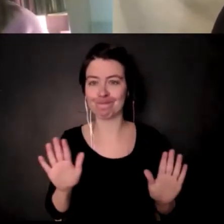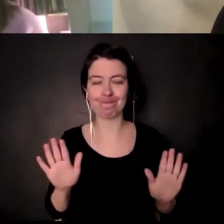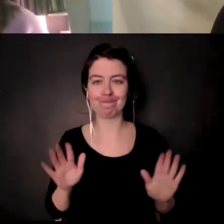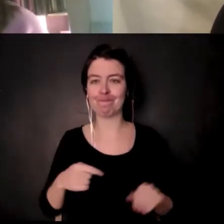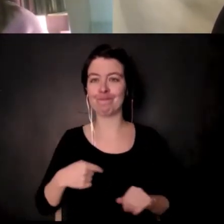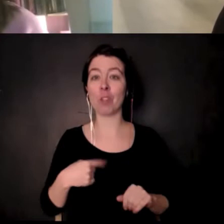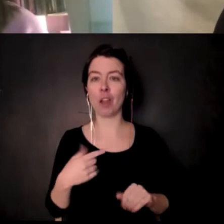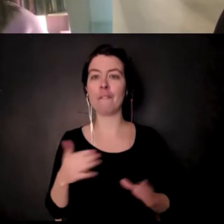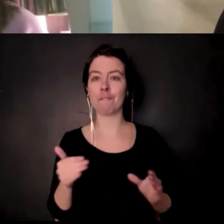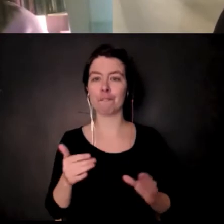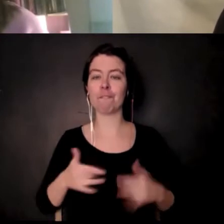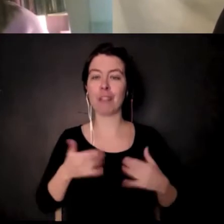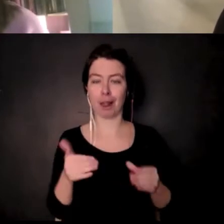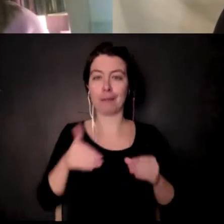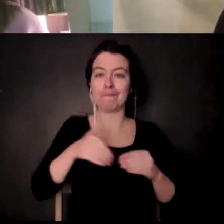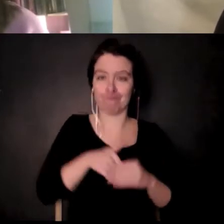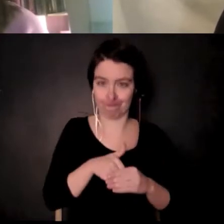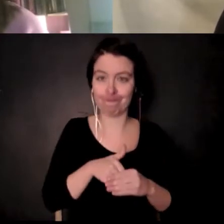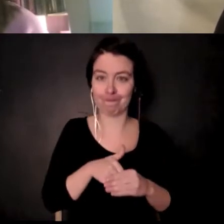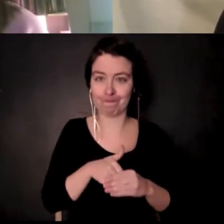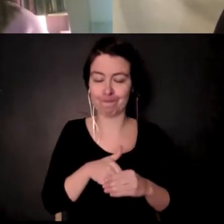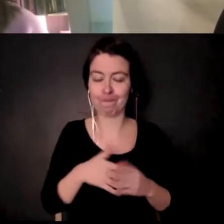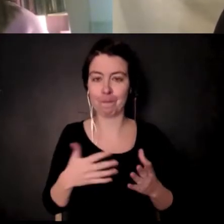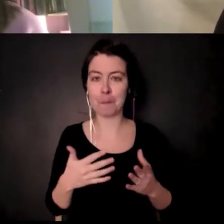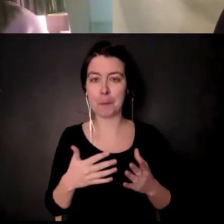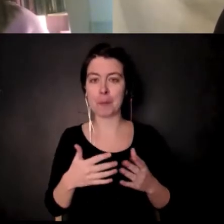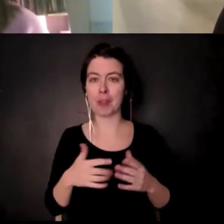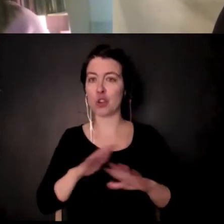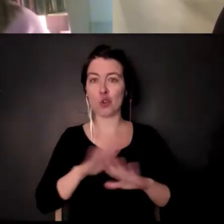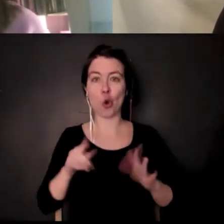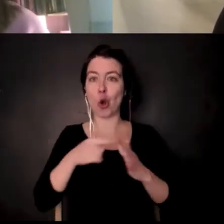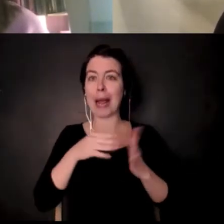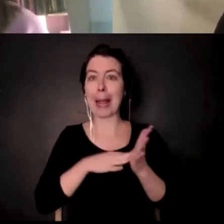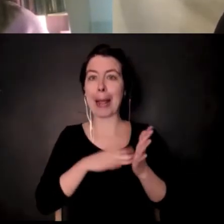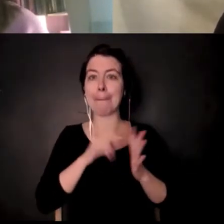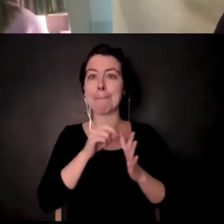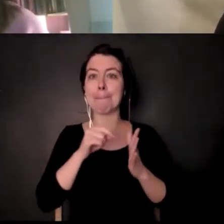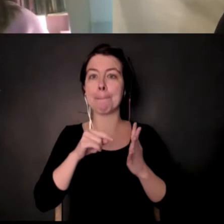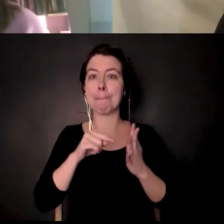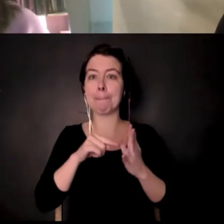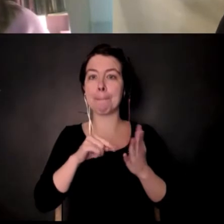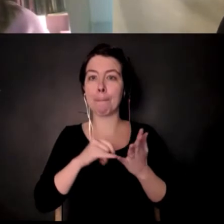my first, like when I was introducing myself and my practice and like what I'm doing, I was unemployed at the time,